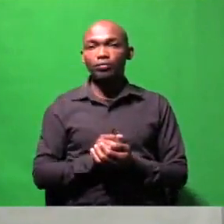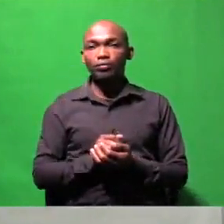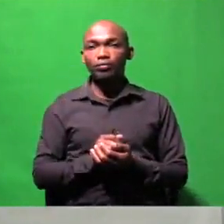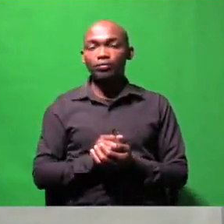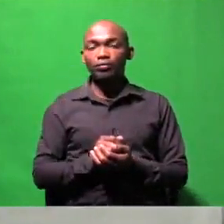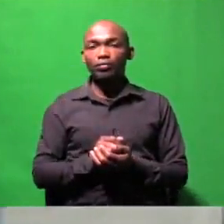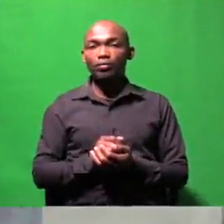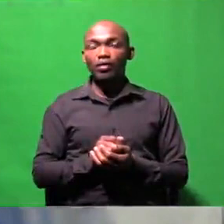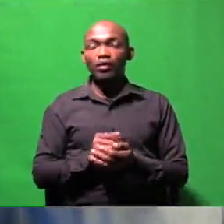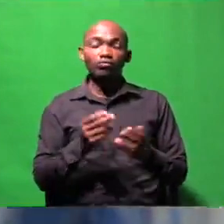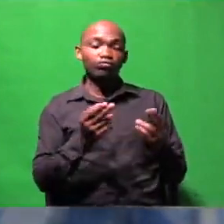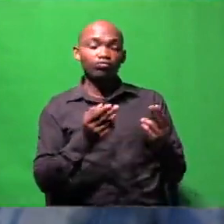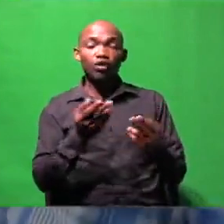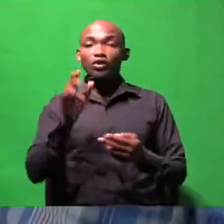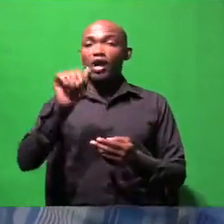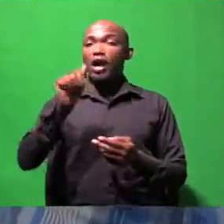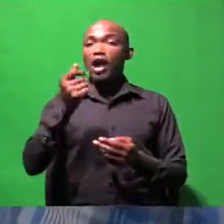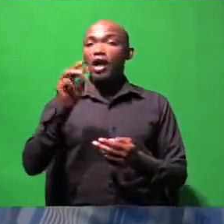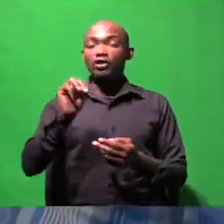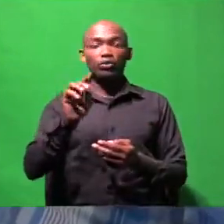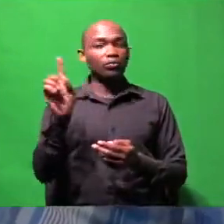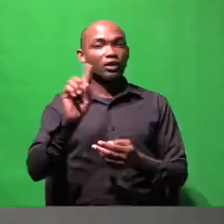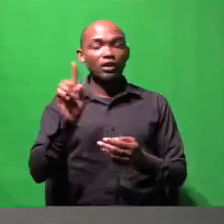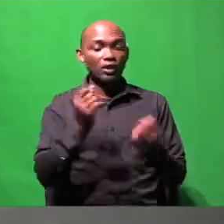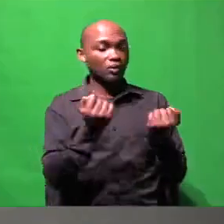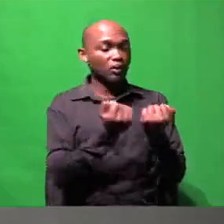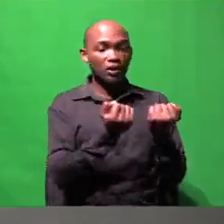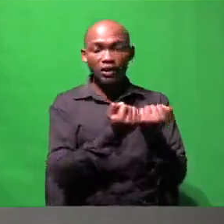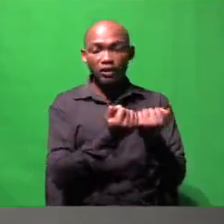be created nor destroyed,